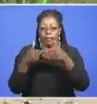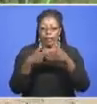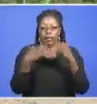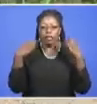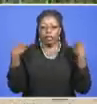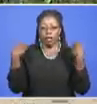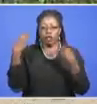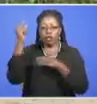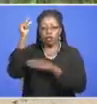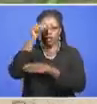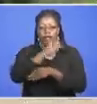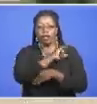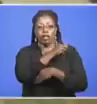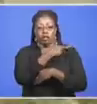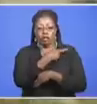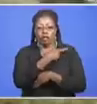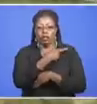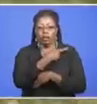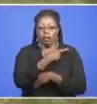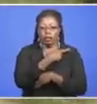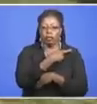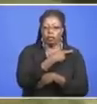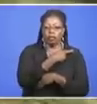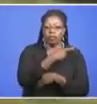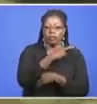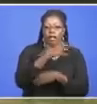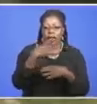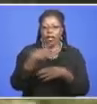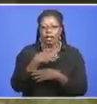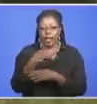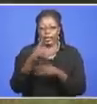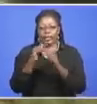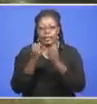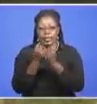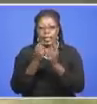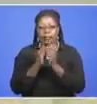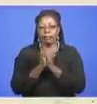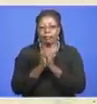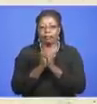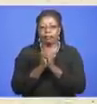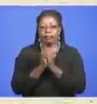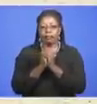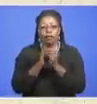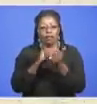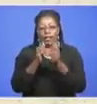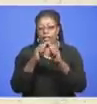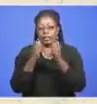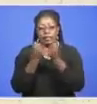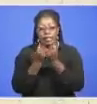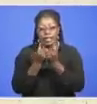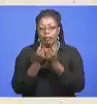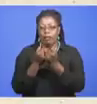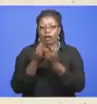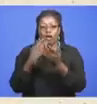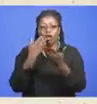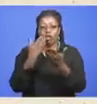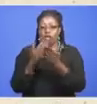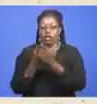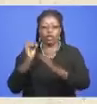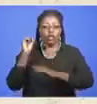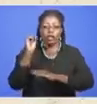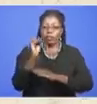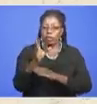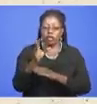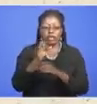Greg Burrows Jr. likes the team they have assembled. A very athletic team. We have a good pitching staff. We had